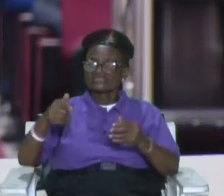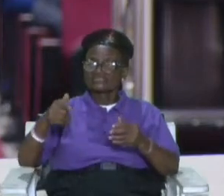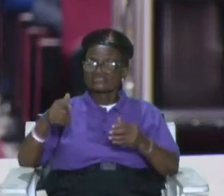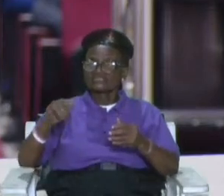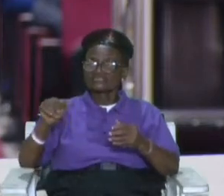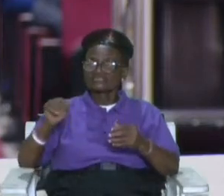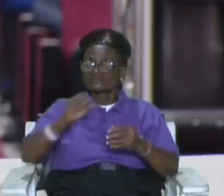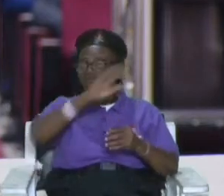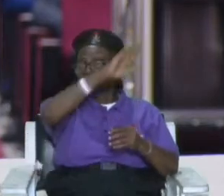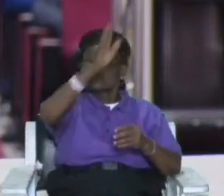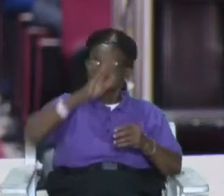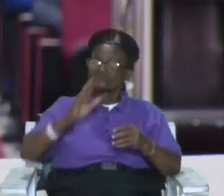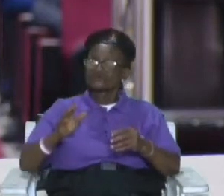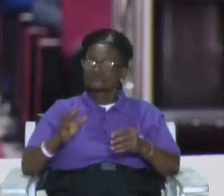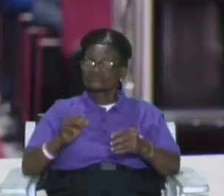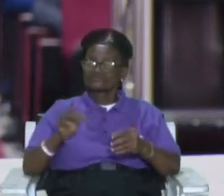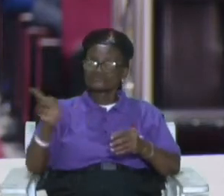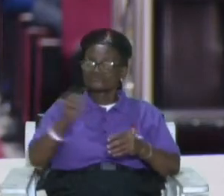You abuse it,